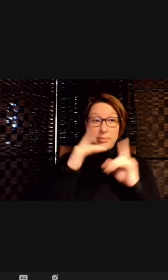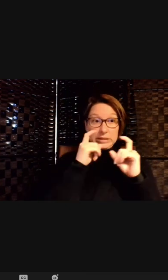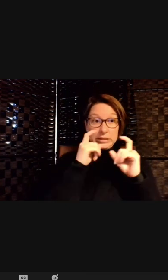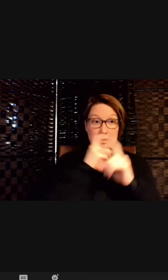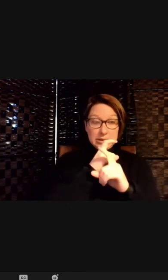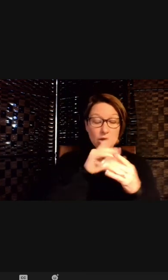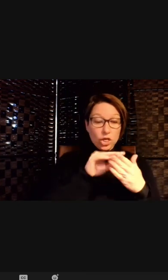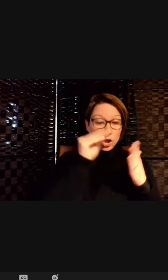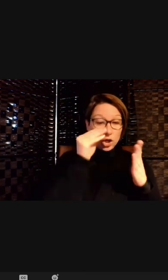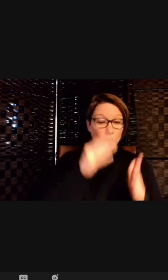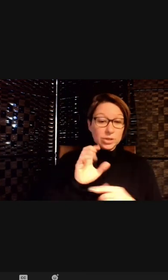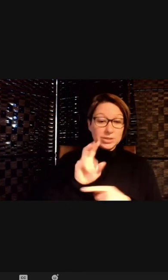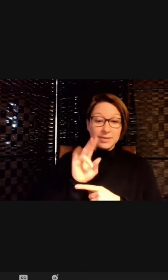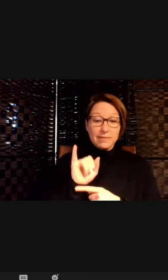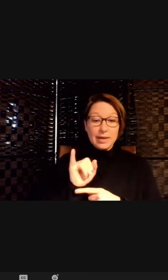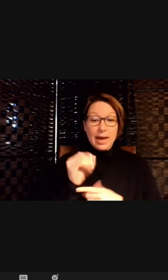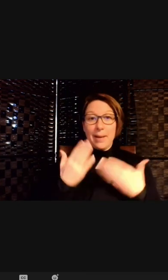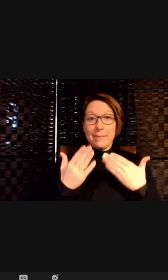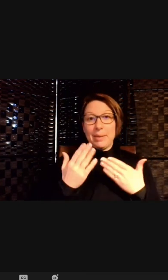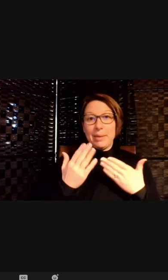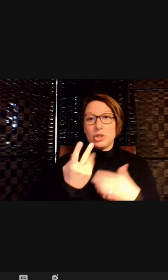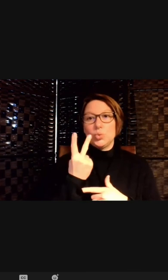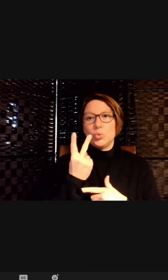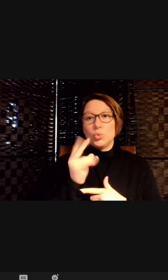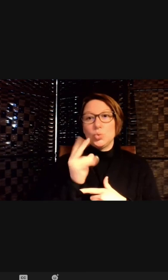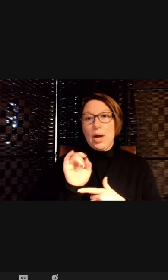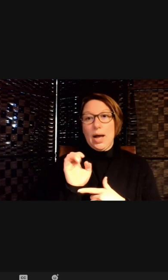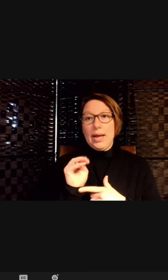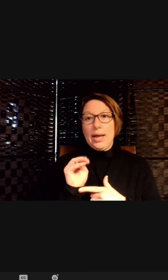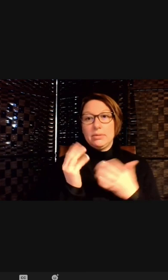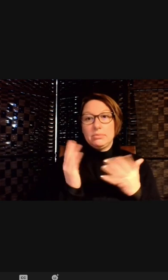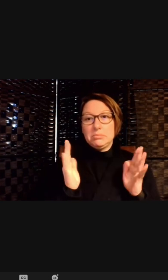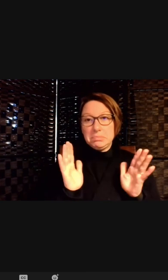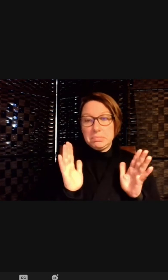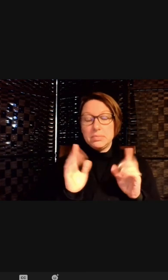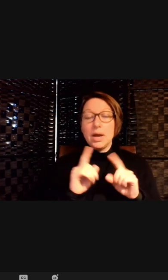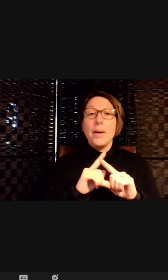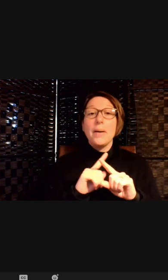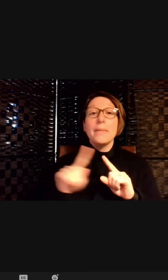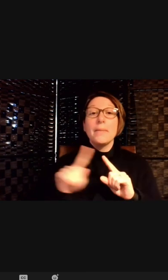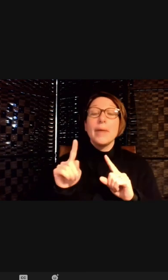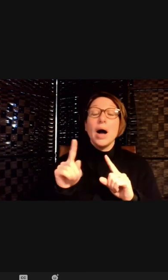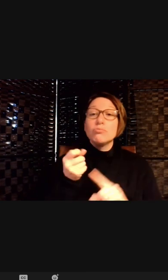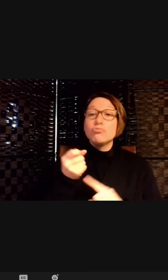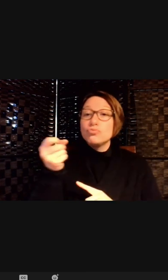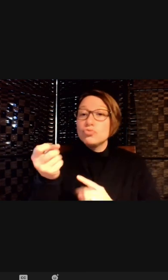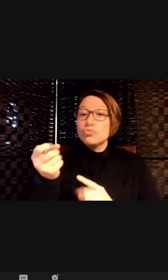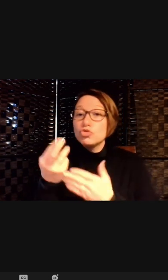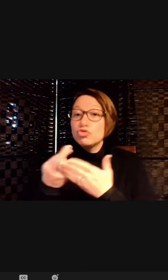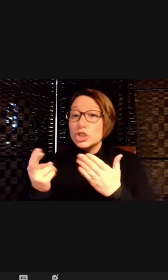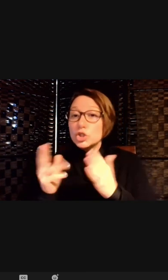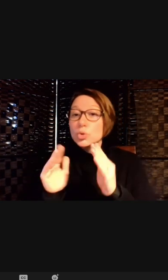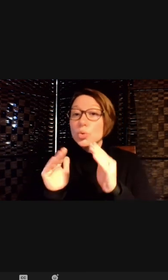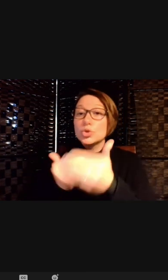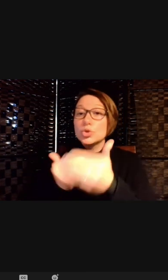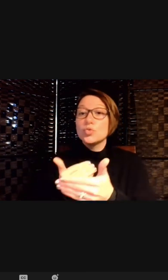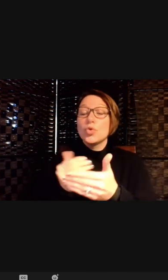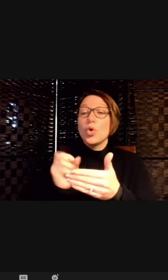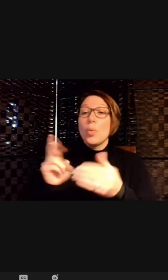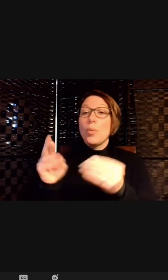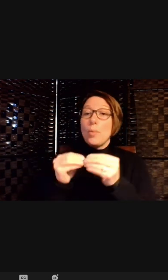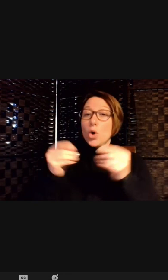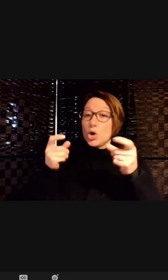CVI can only handle maybe an array of like 2 items. Where if they were to go down to a resource room or have a more controlled placement, they